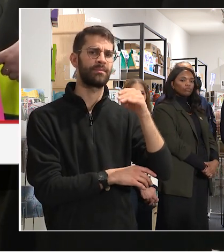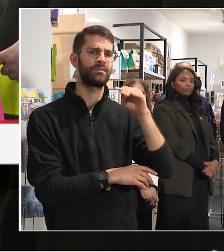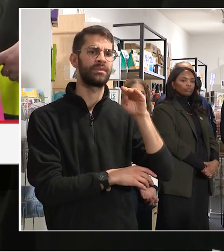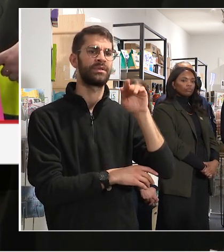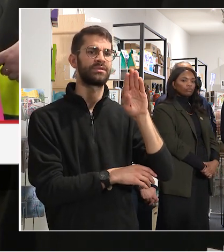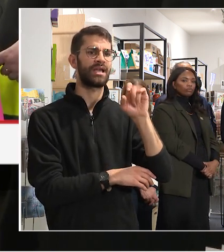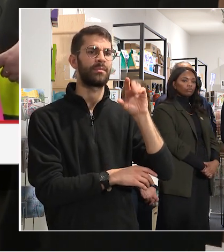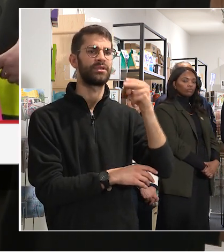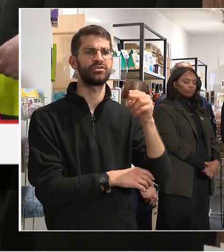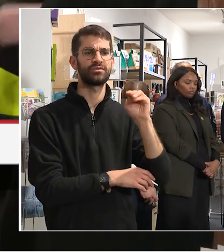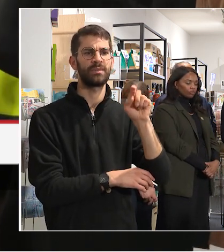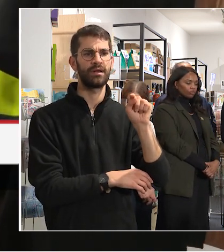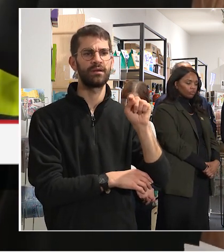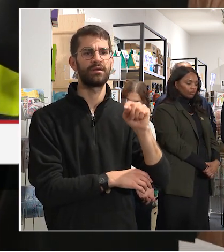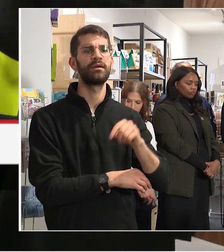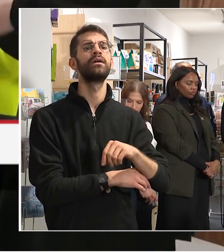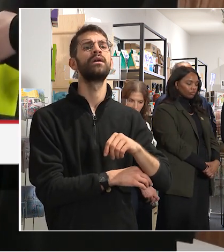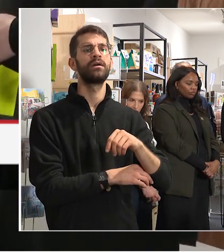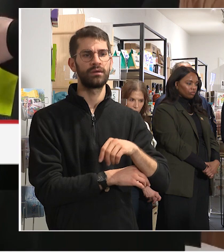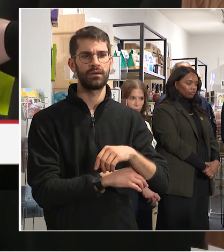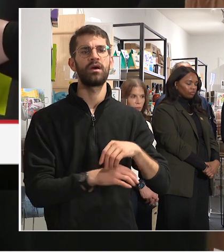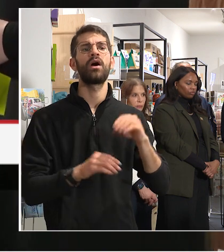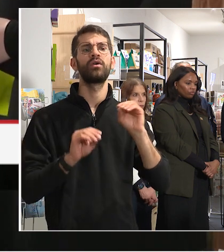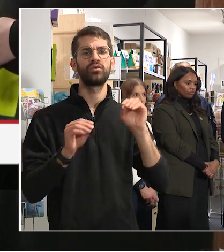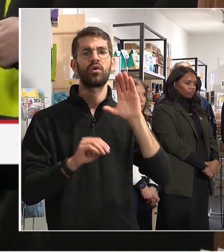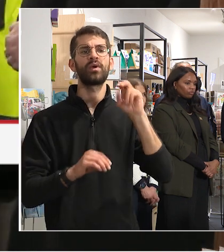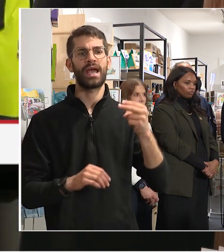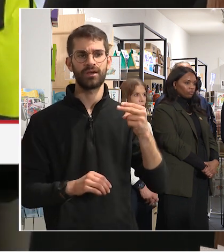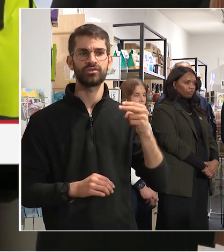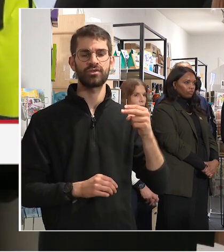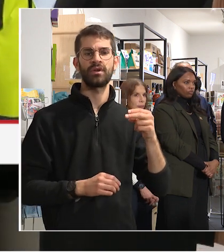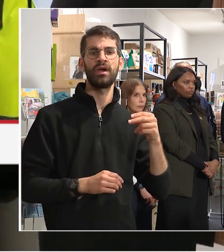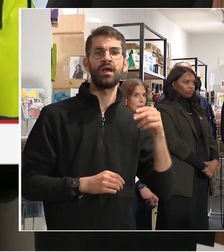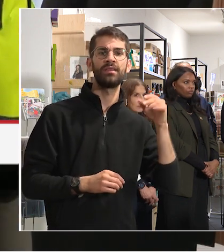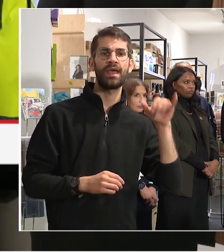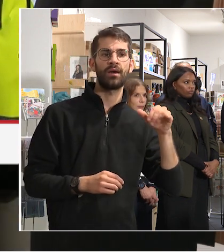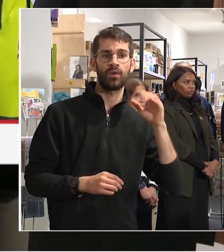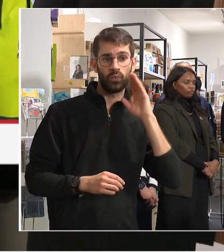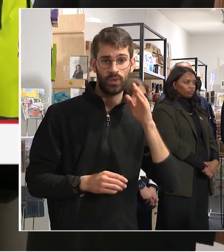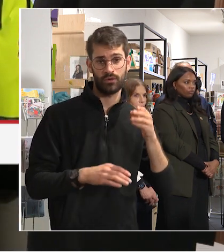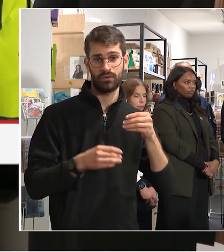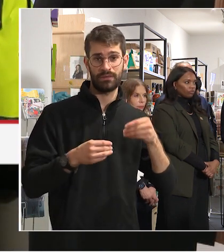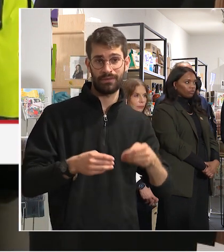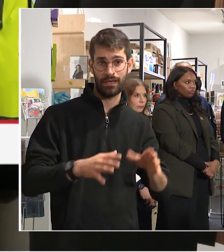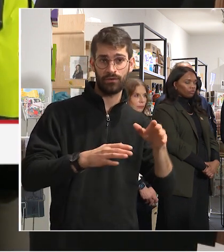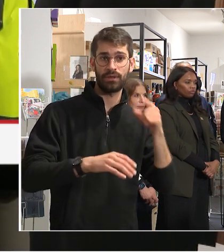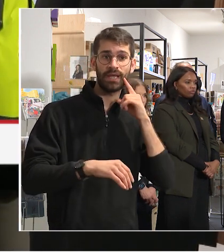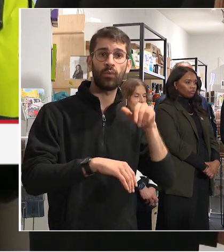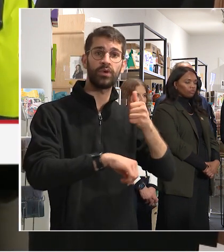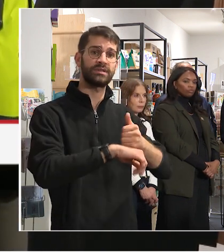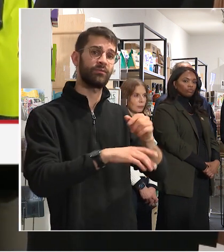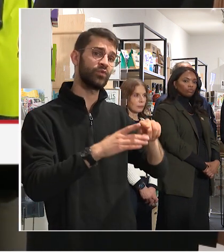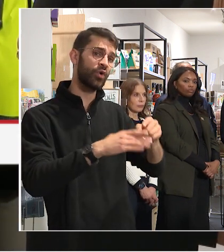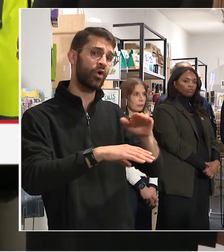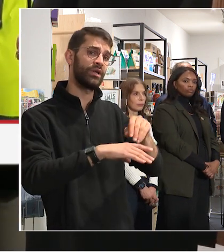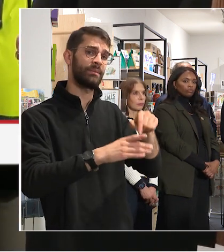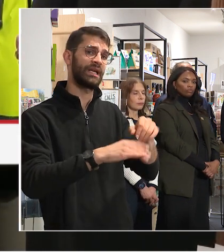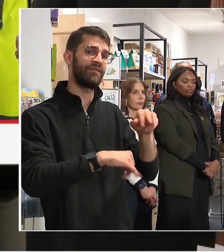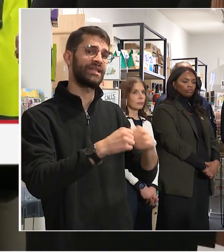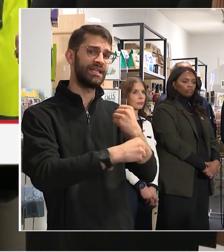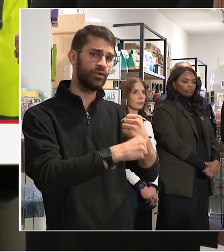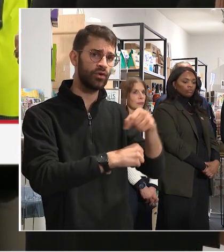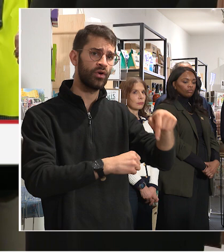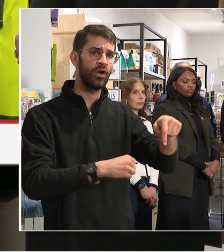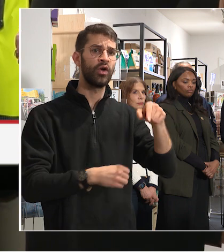legislation from different council members. One that would extend the ban for another year from Councilmember McDuffie, and then Councilmember Henderson has one that